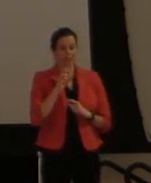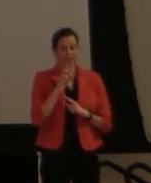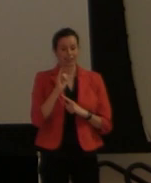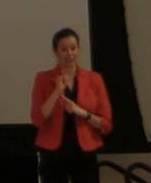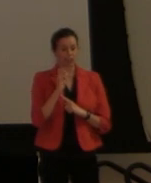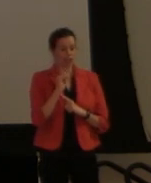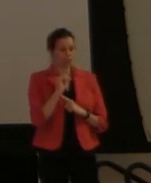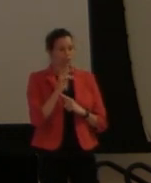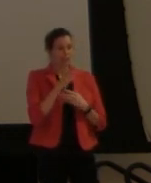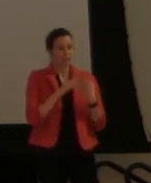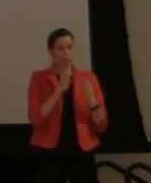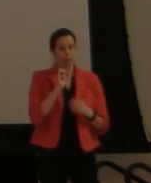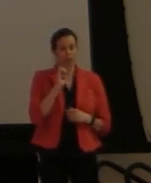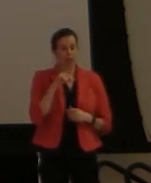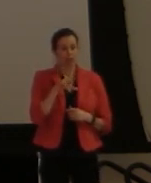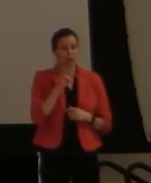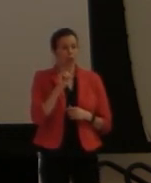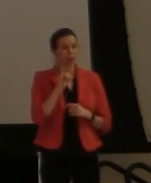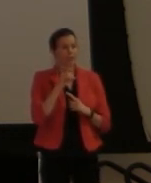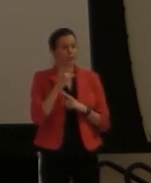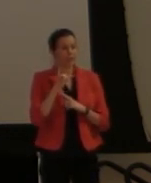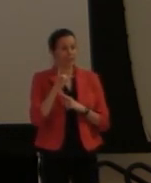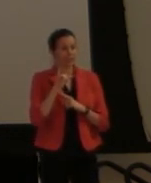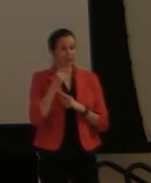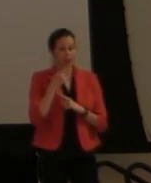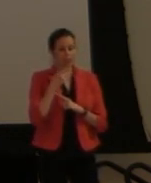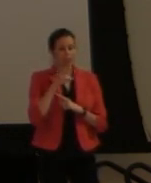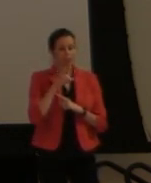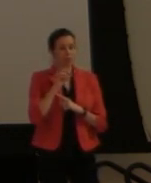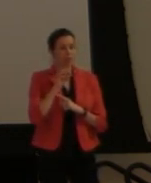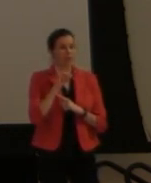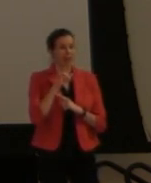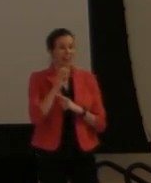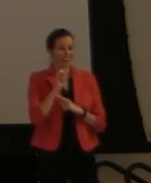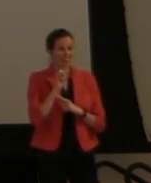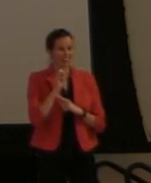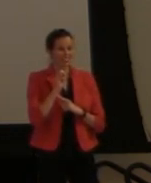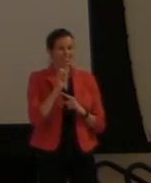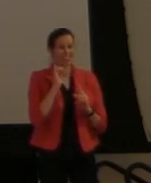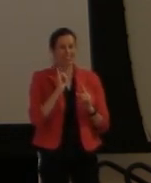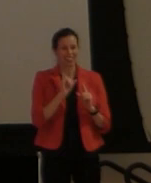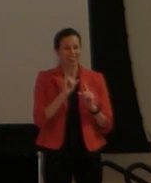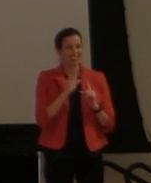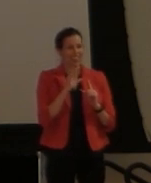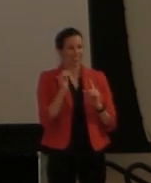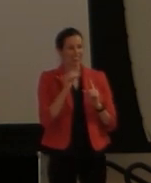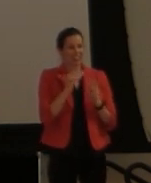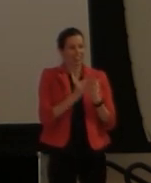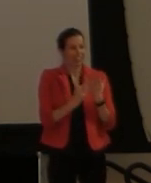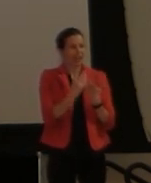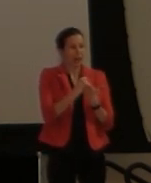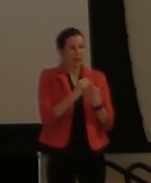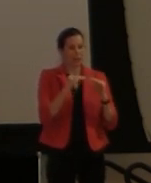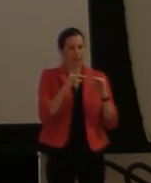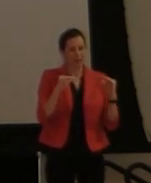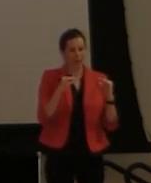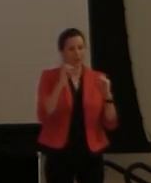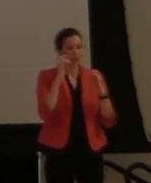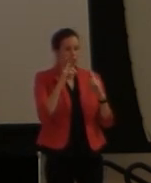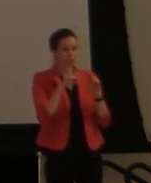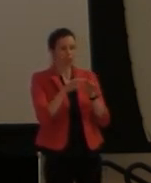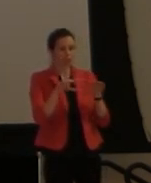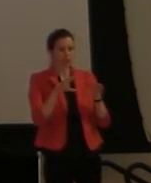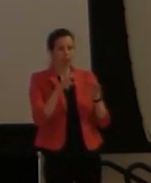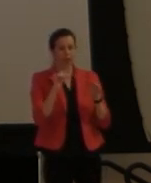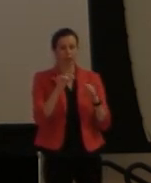equity profiles. And the profiles disaggregated data by race, ethnicity, income level, education level, and